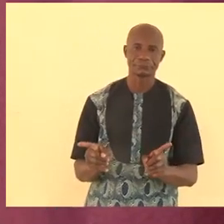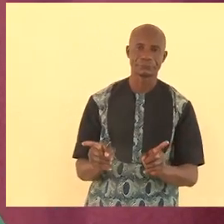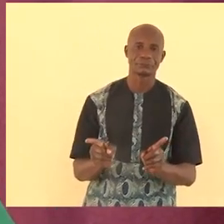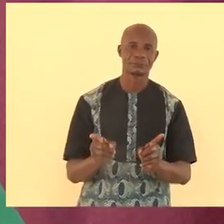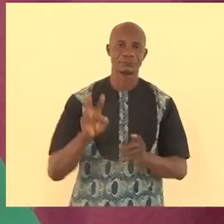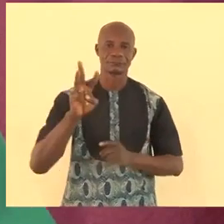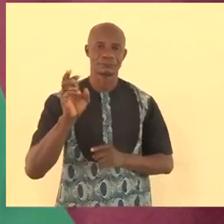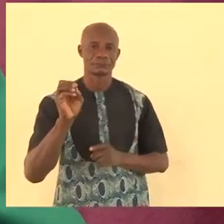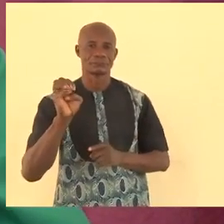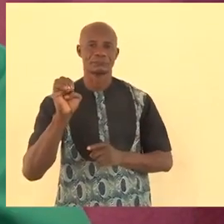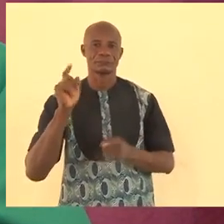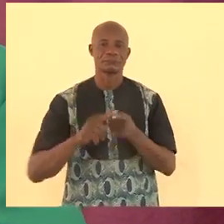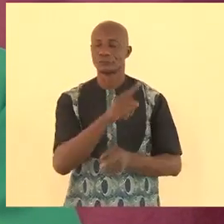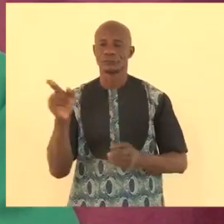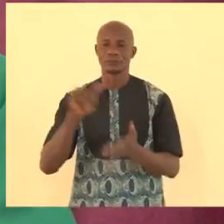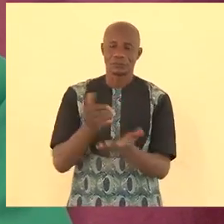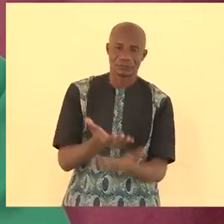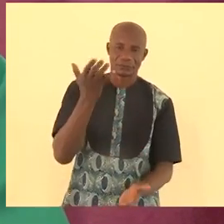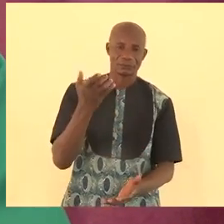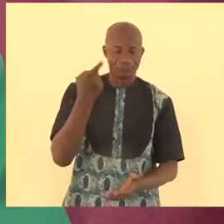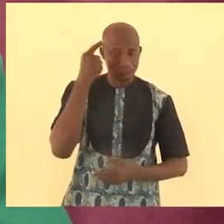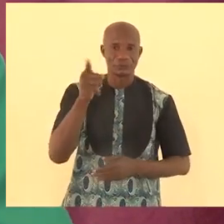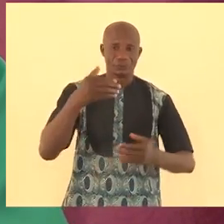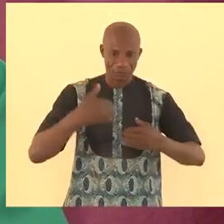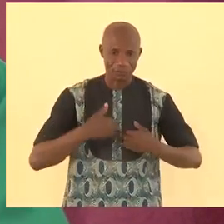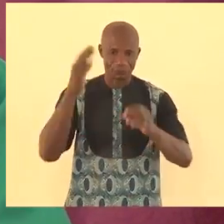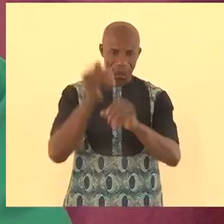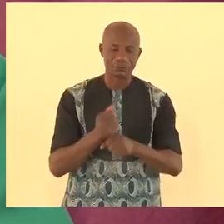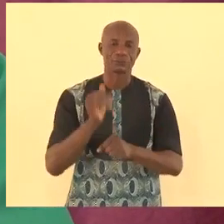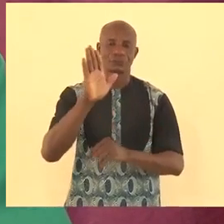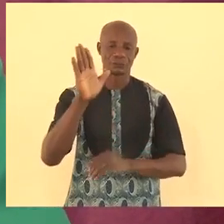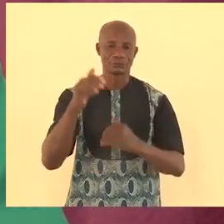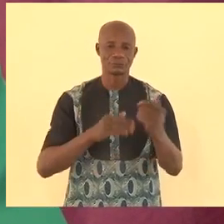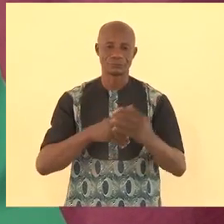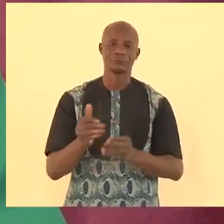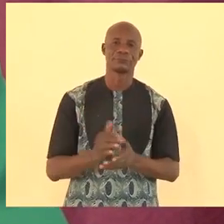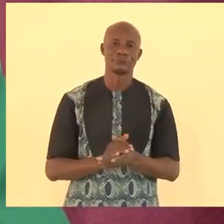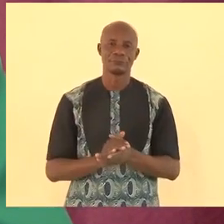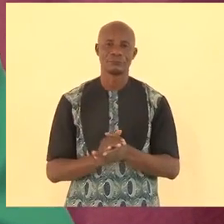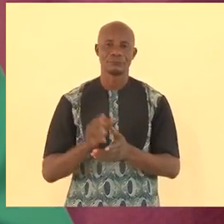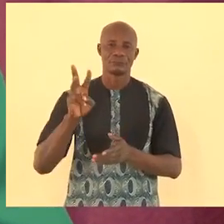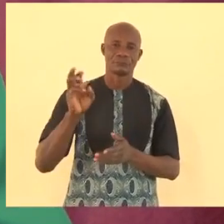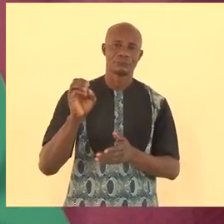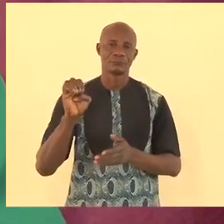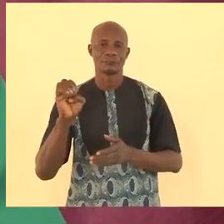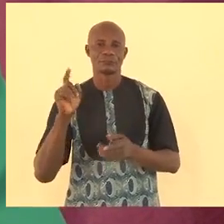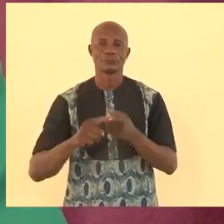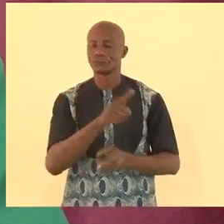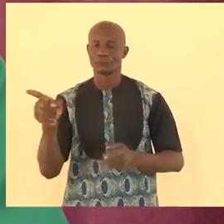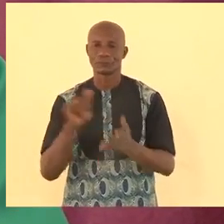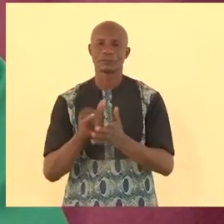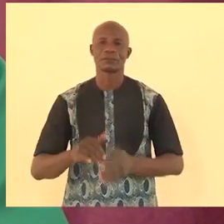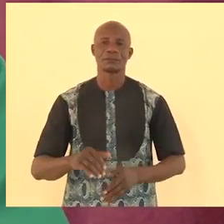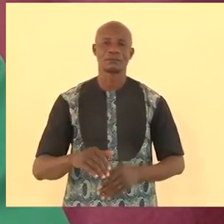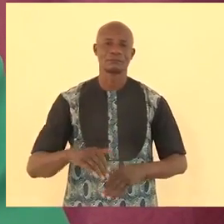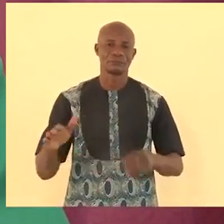But woe to you that are rich, for you have received your consolation. Woe to you that